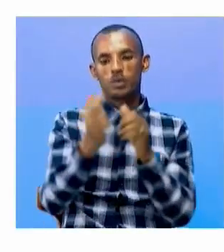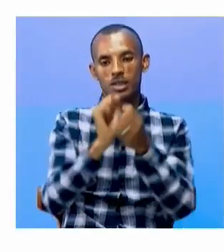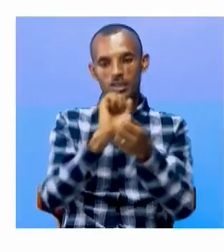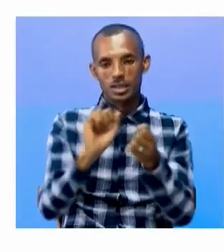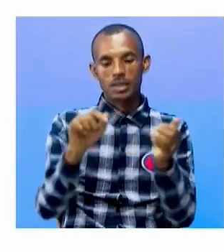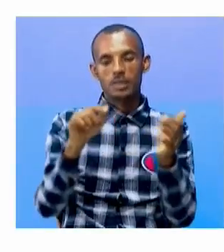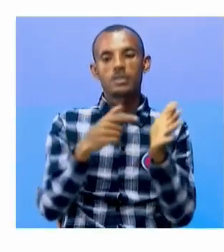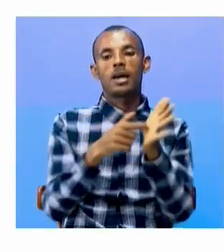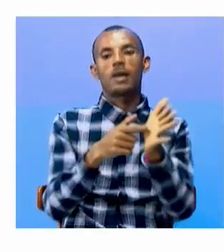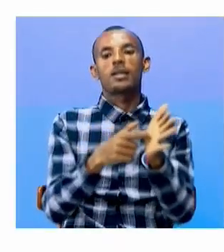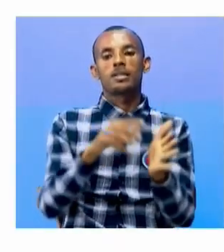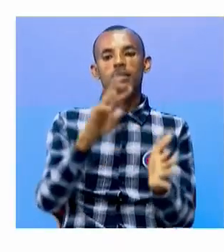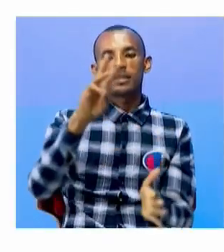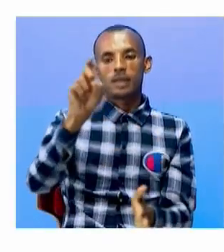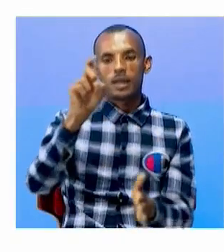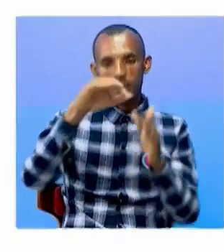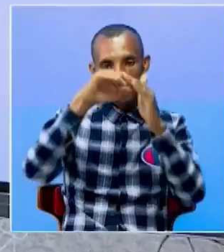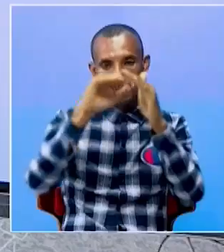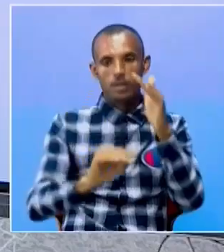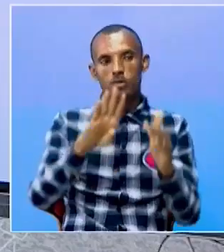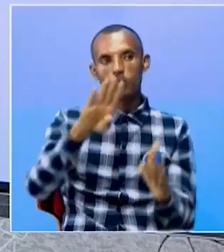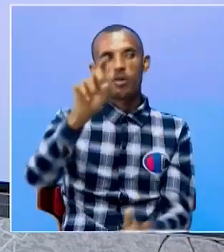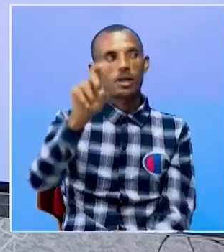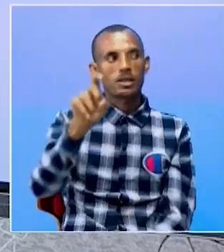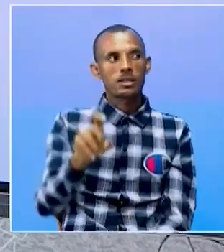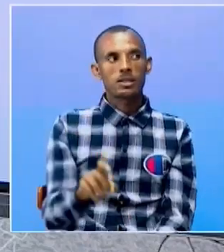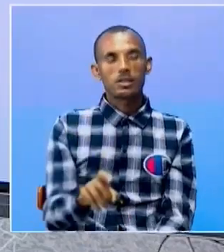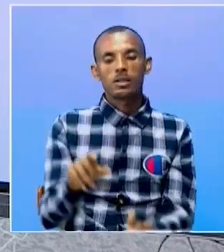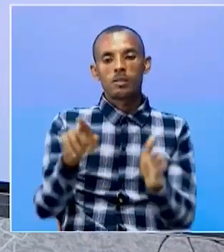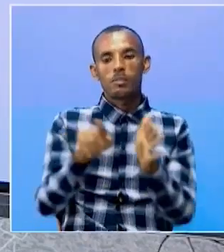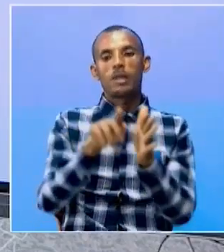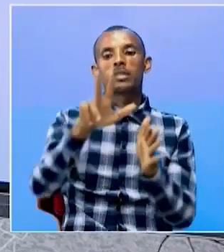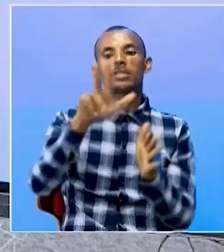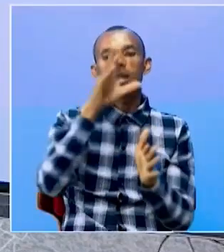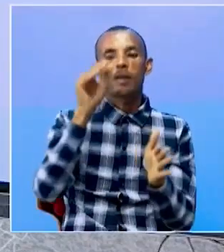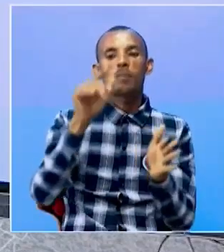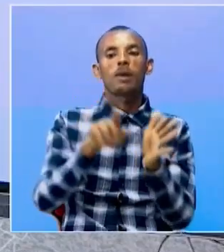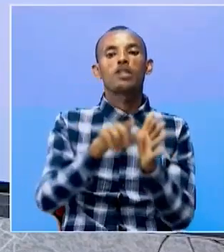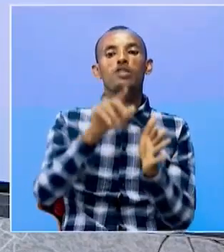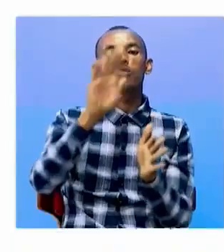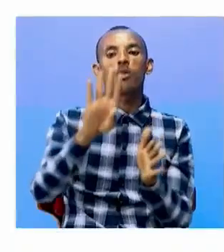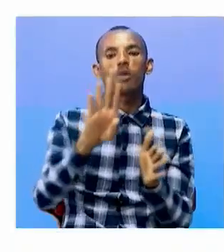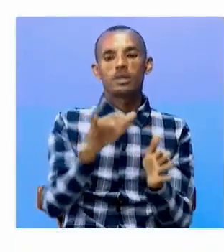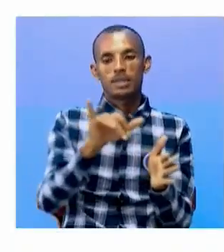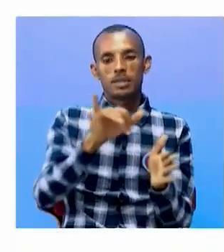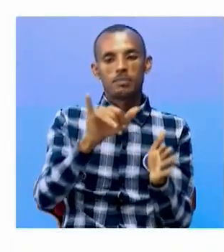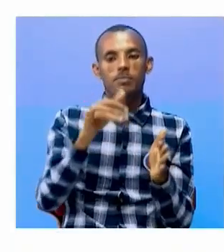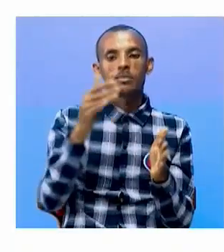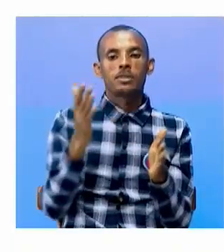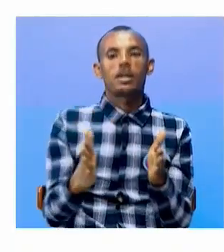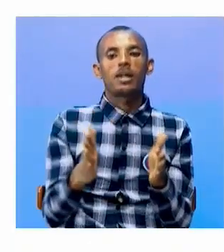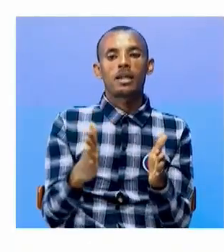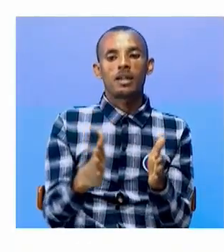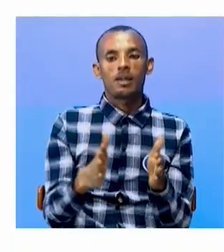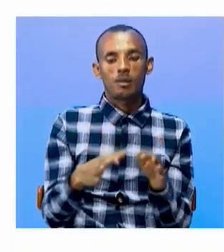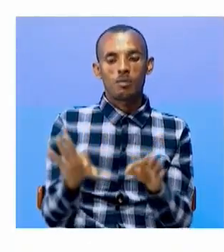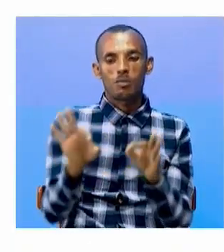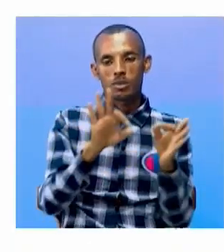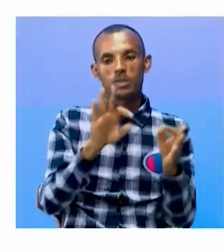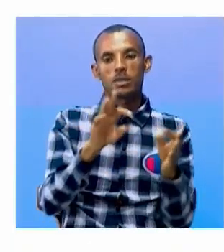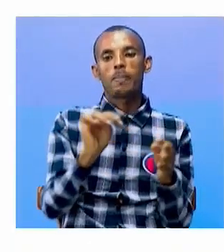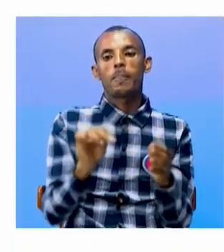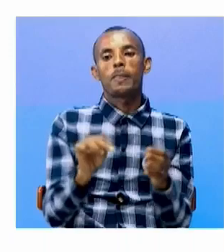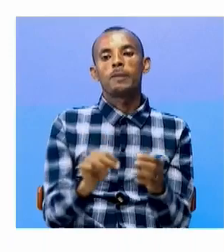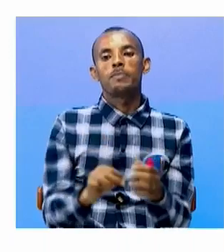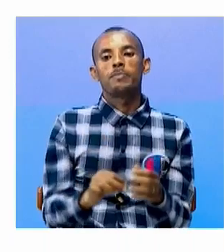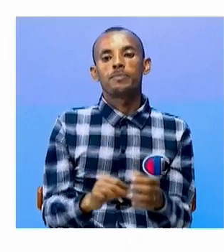6x minus 4x. Again, minus 3 and 4 are also on same side. So, let's put them without changing